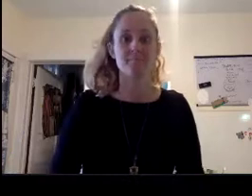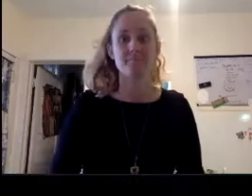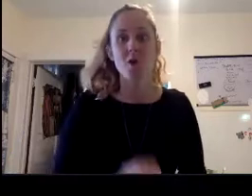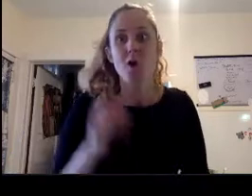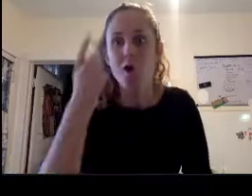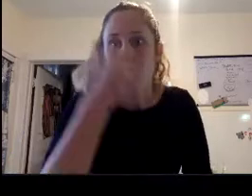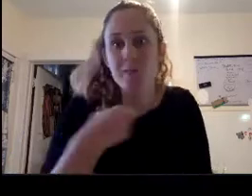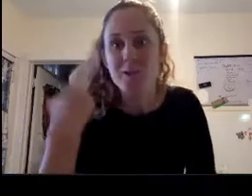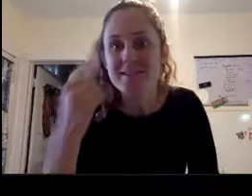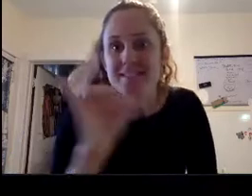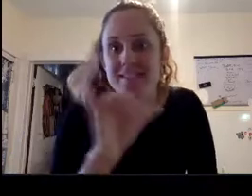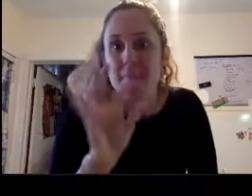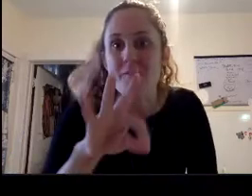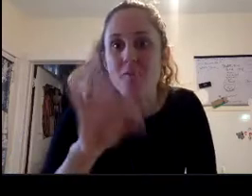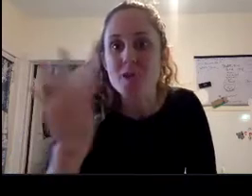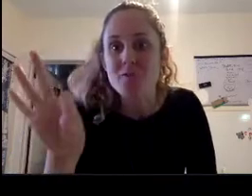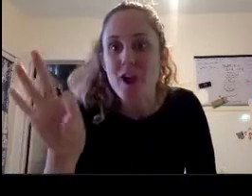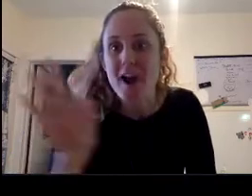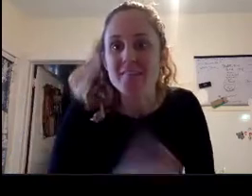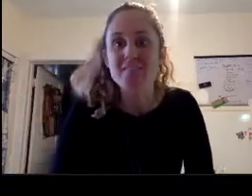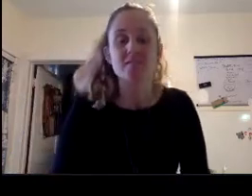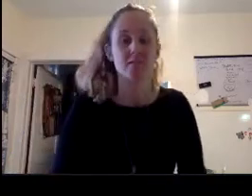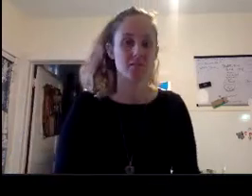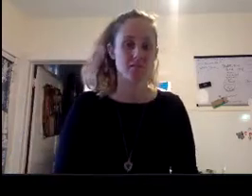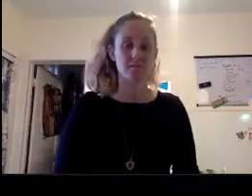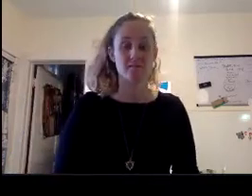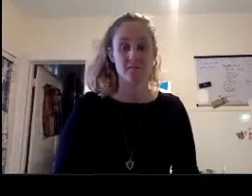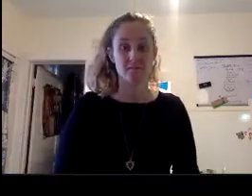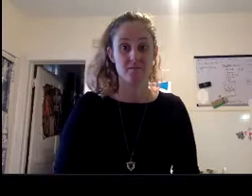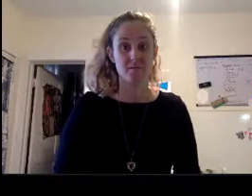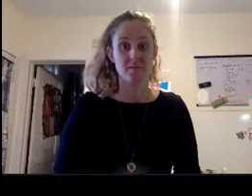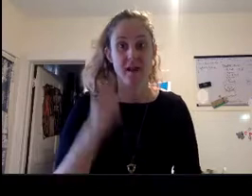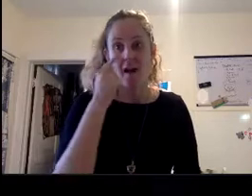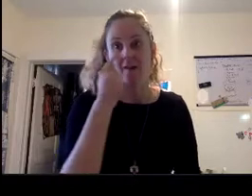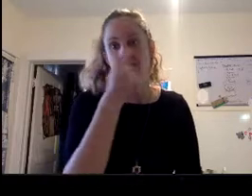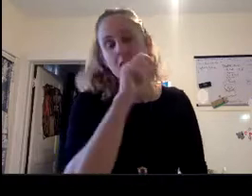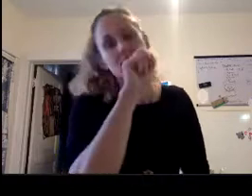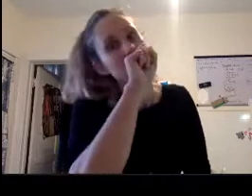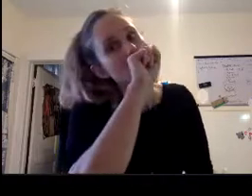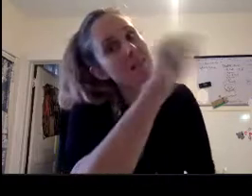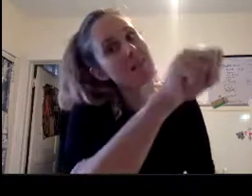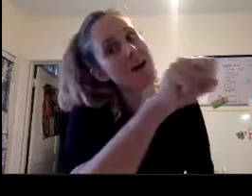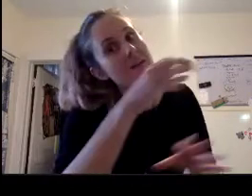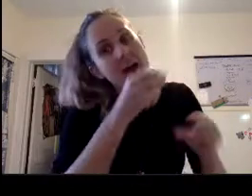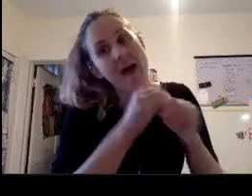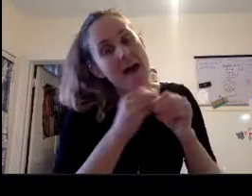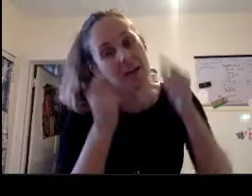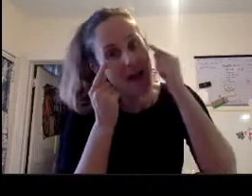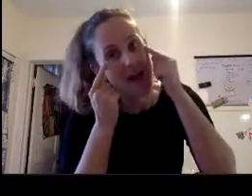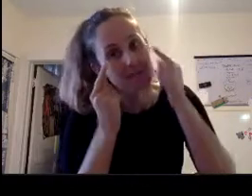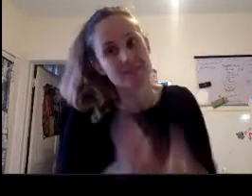fries. And now I'm going to start with the eyes. I love adding eyeballs to all my